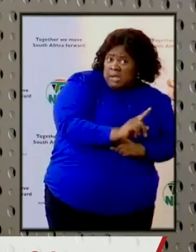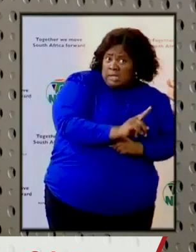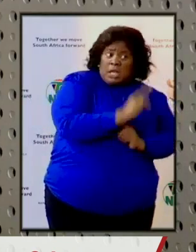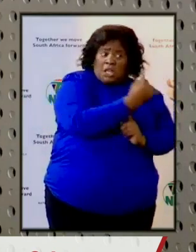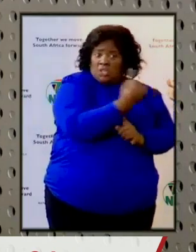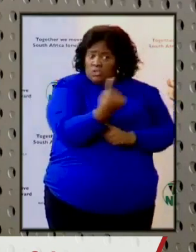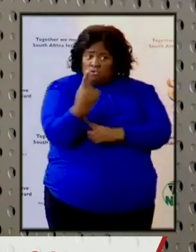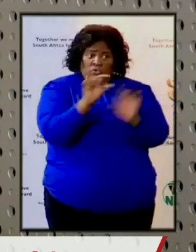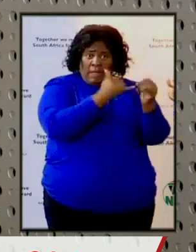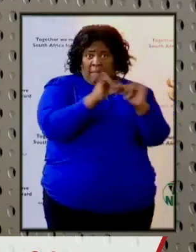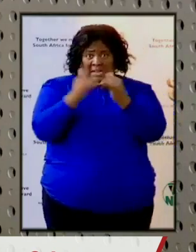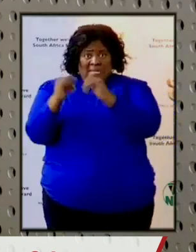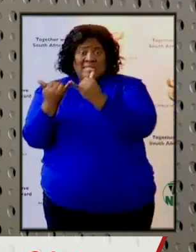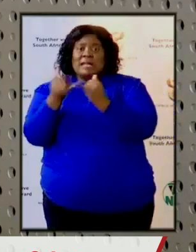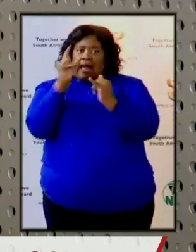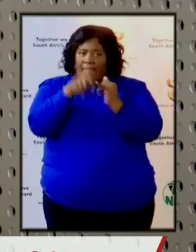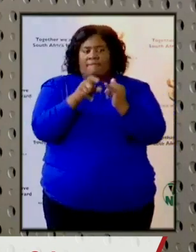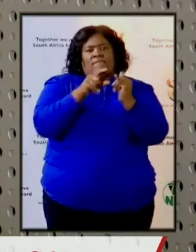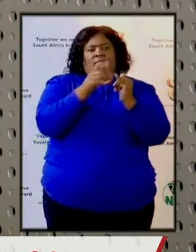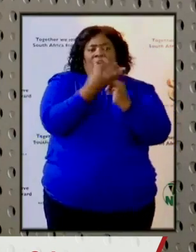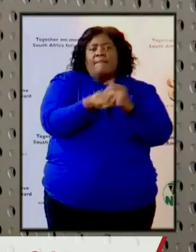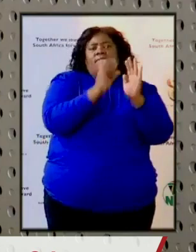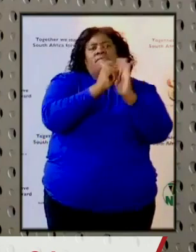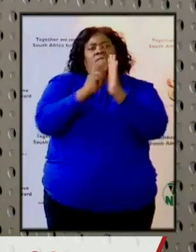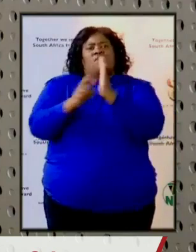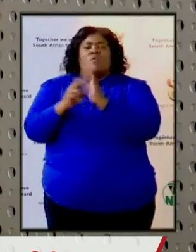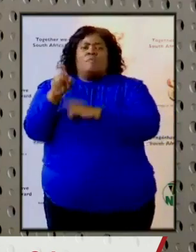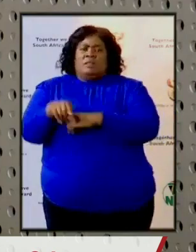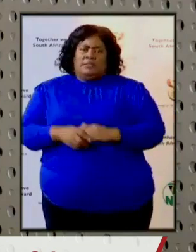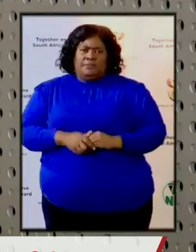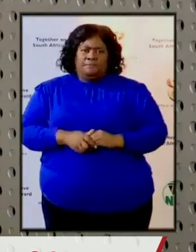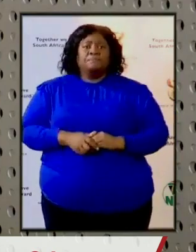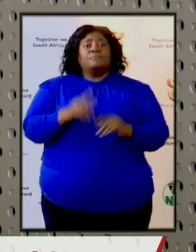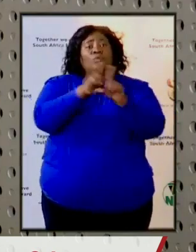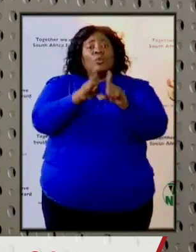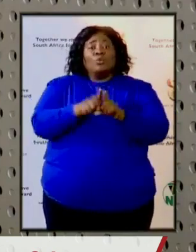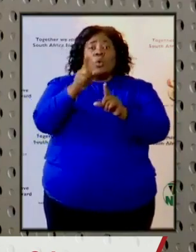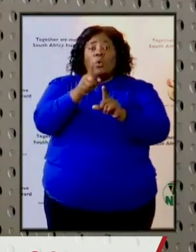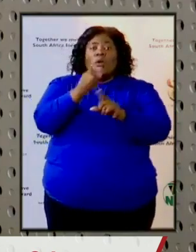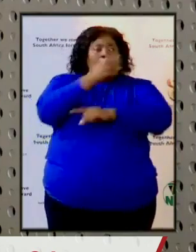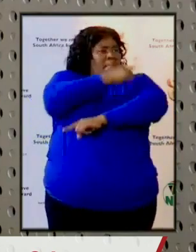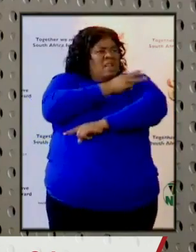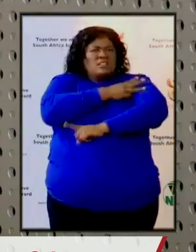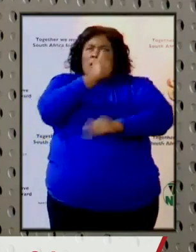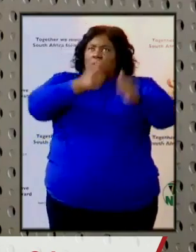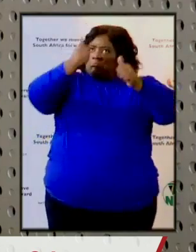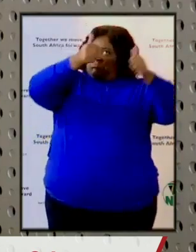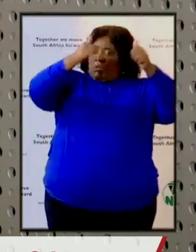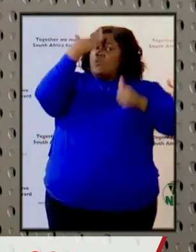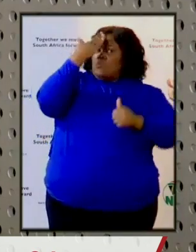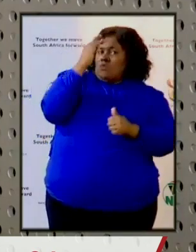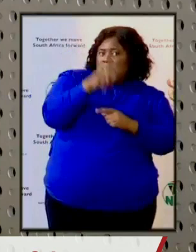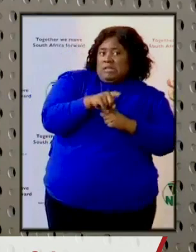going to take. And the employers must know so that if those measures are not adhered to, they